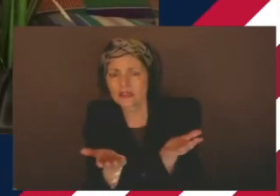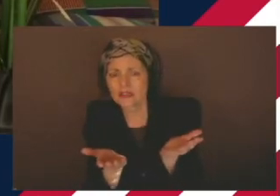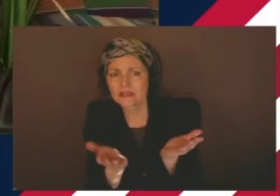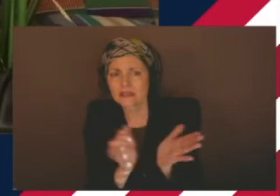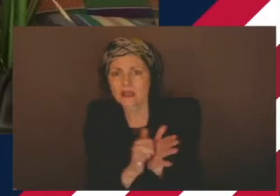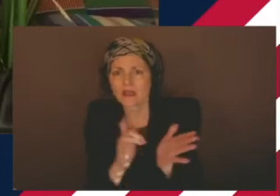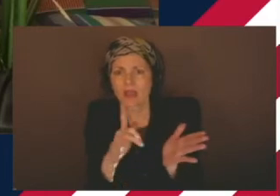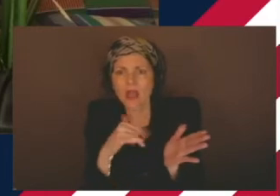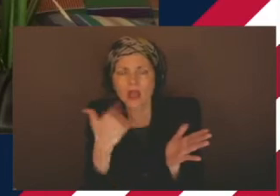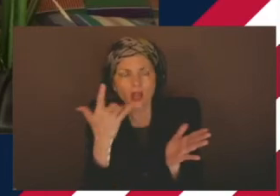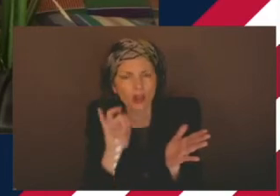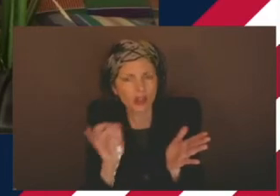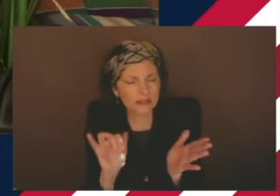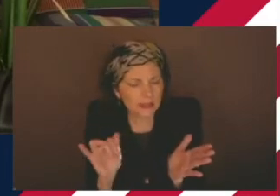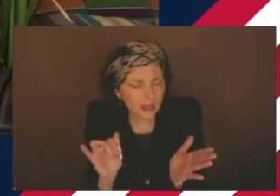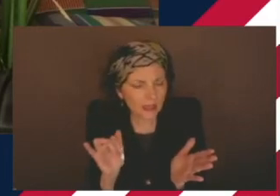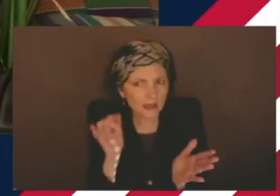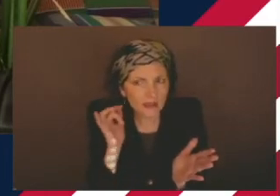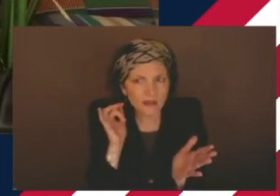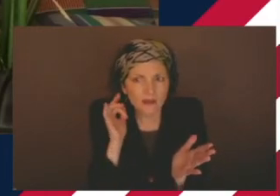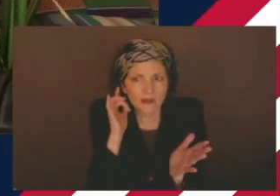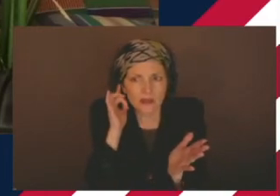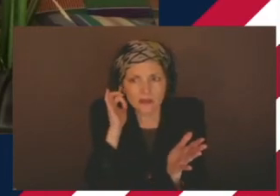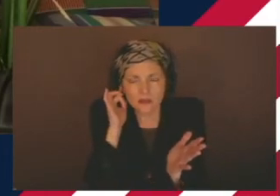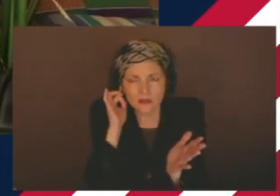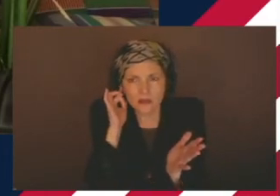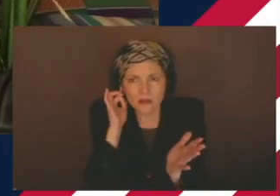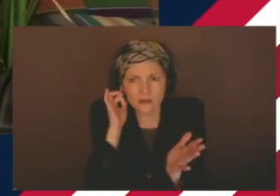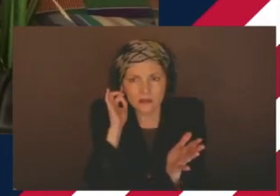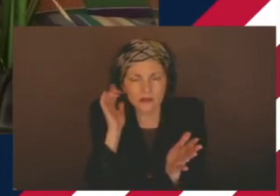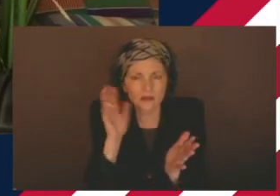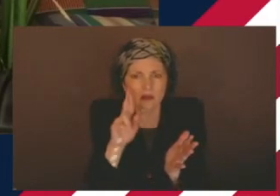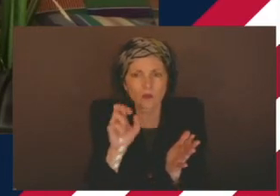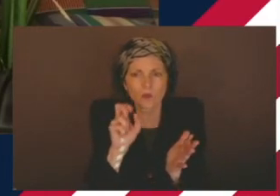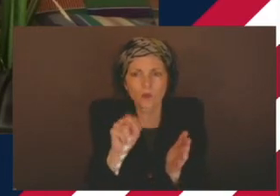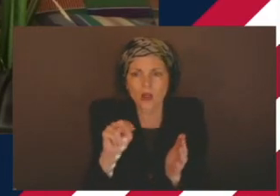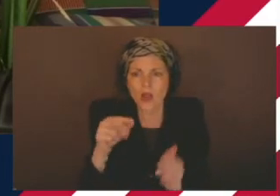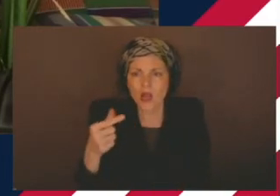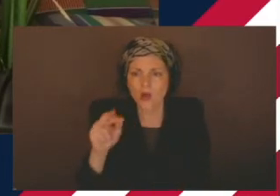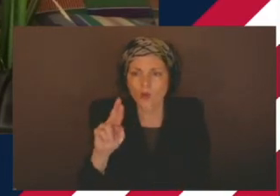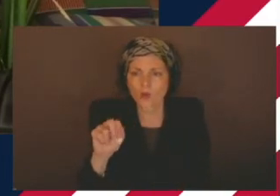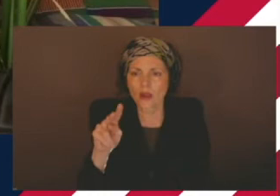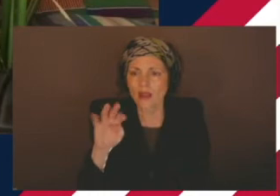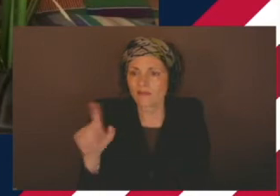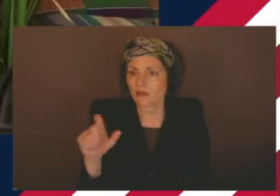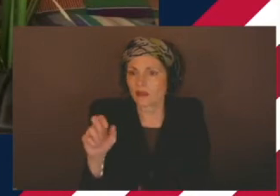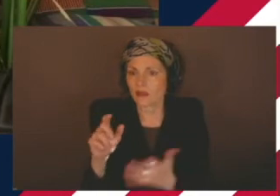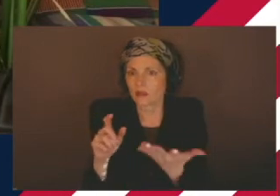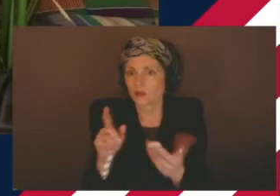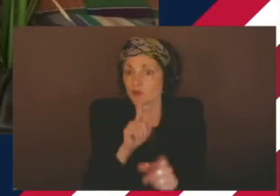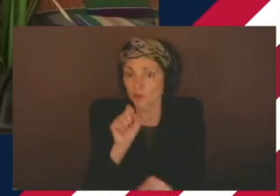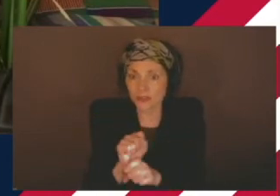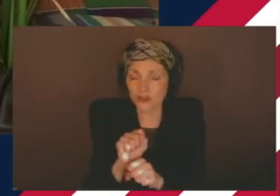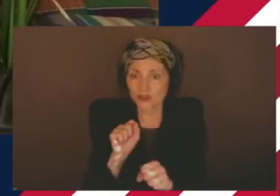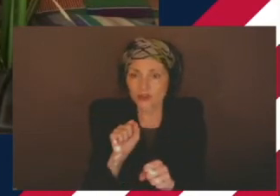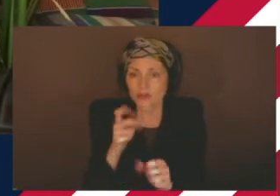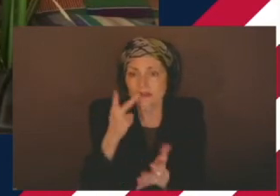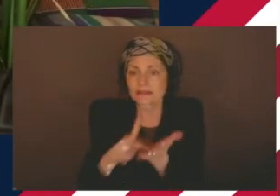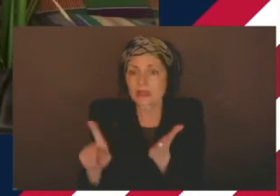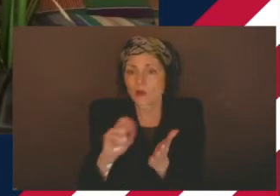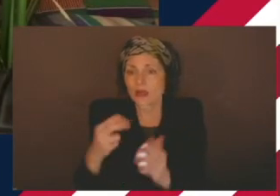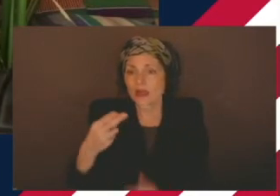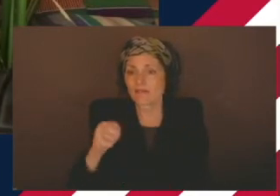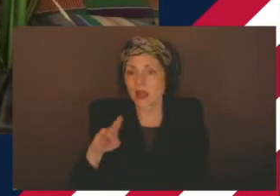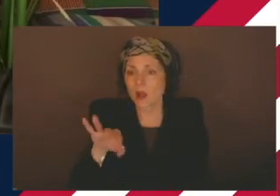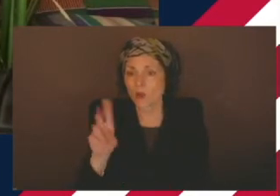when Ron Brown was Secretary of Commerce, that was a big push to make sure that our trade relations and our